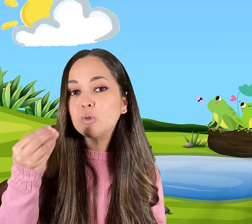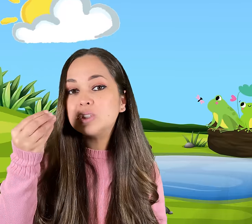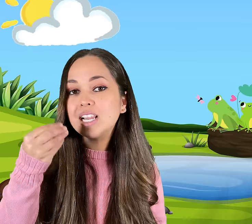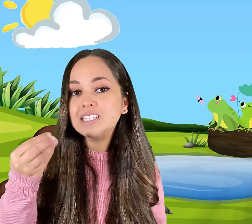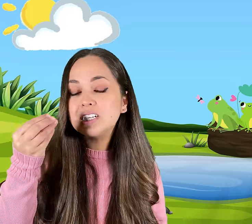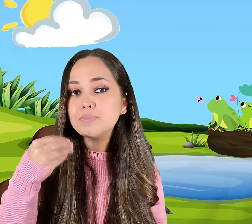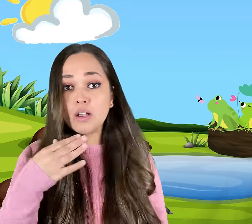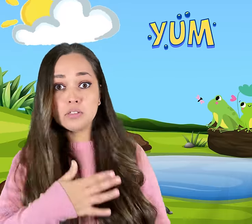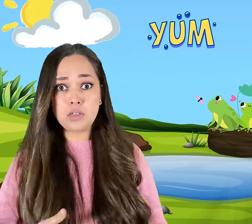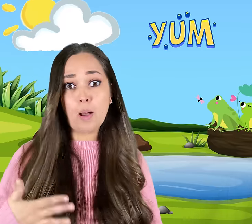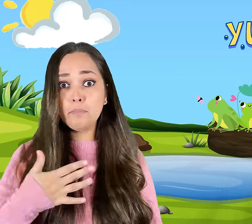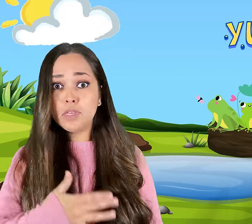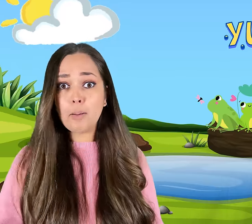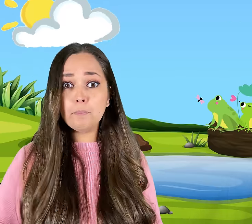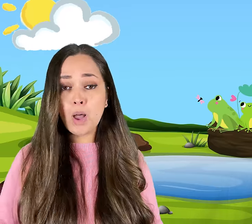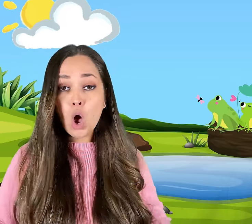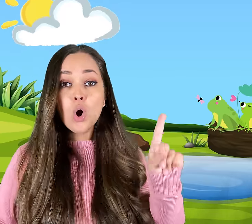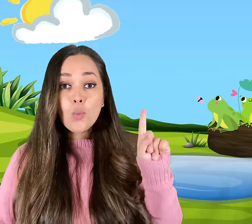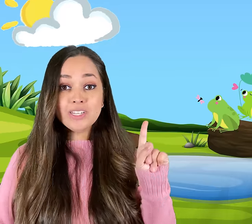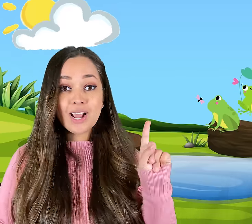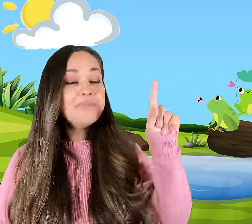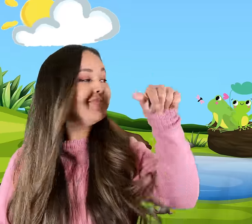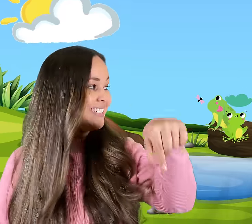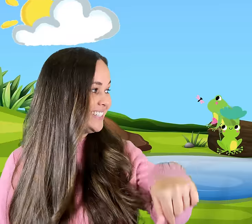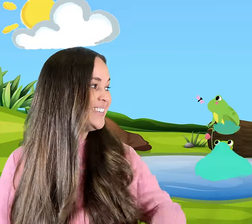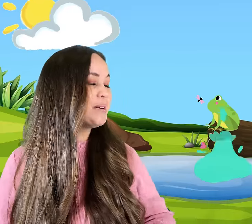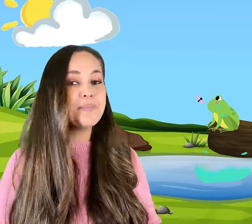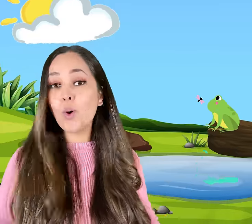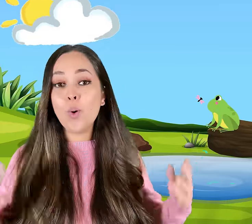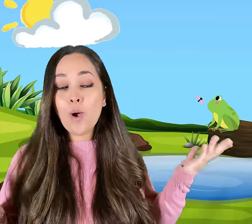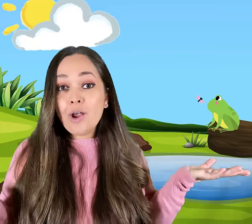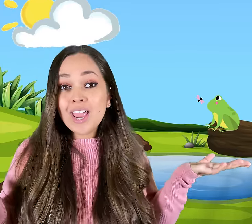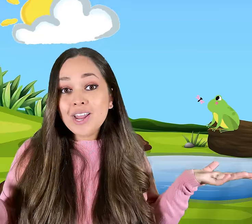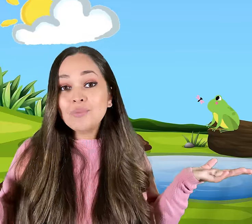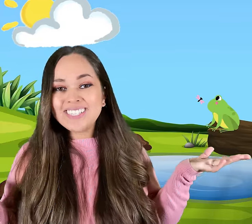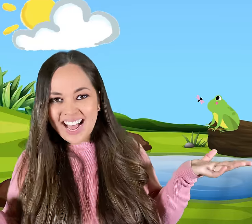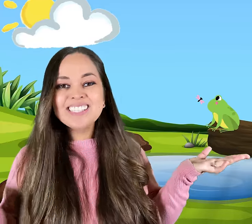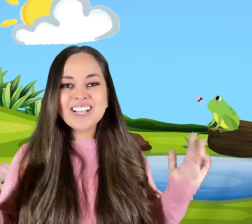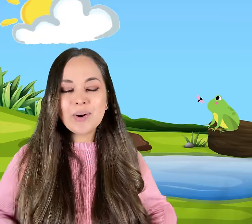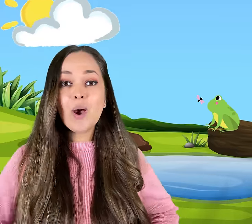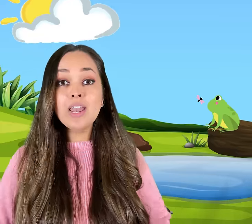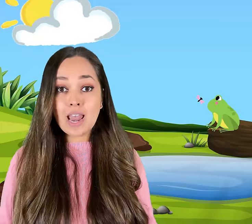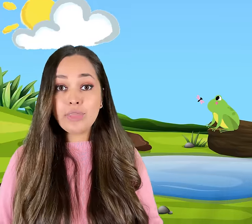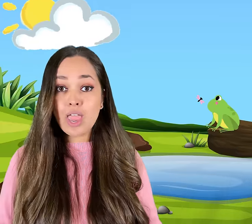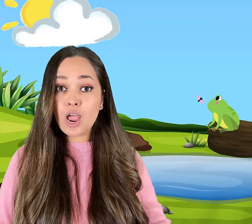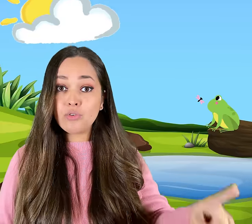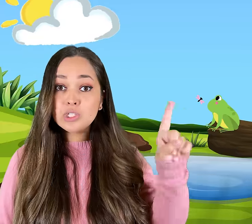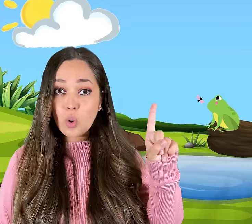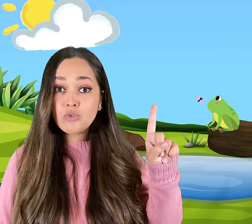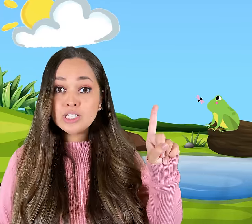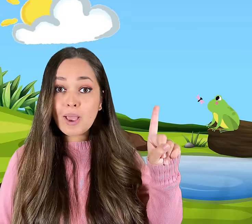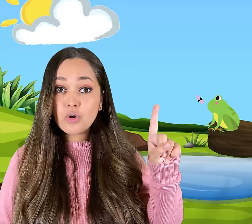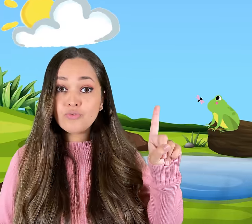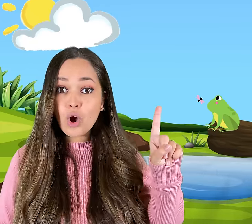the most delicious bugs. Yum, yum. One jumped into the pool where it was nice and cool. Now there